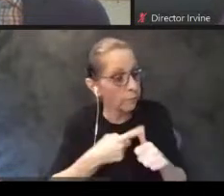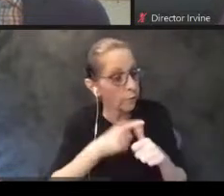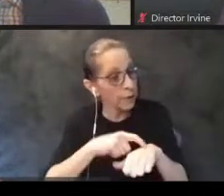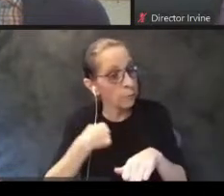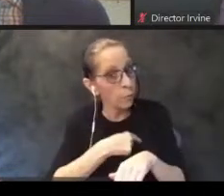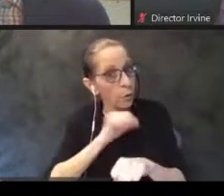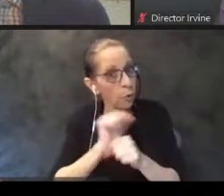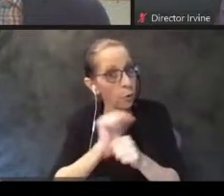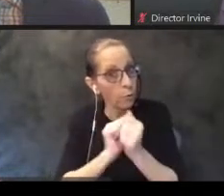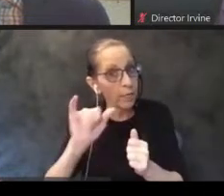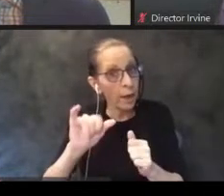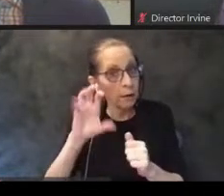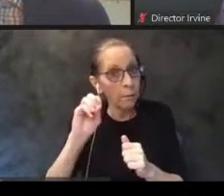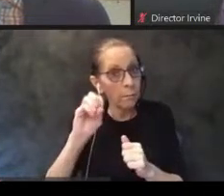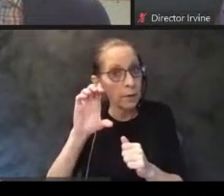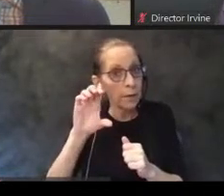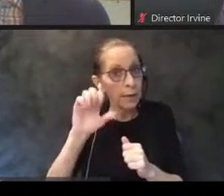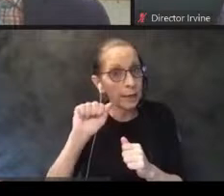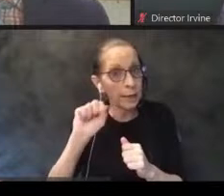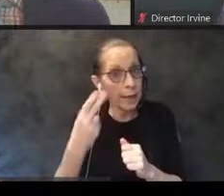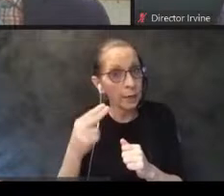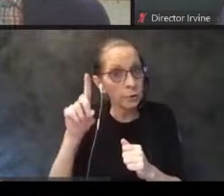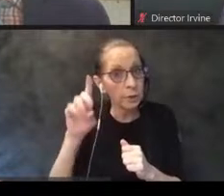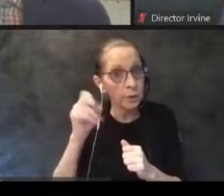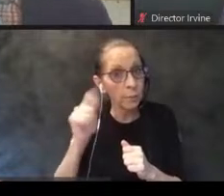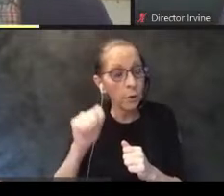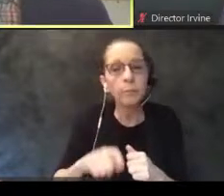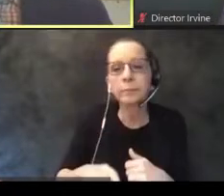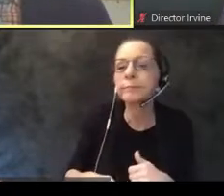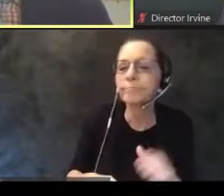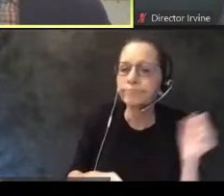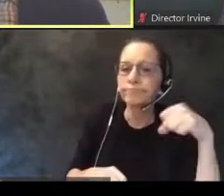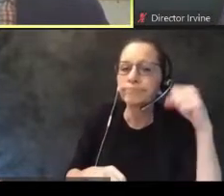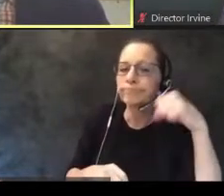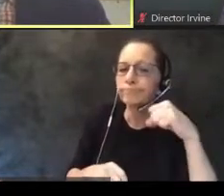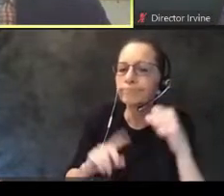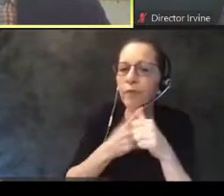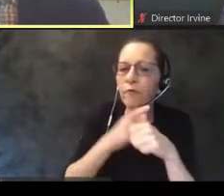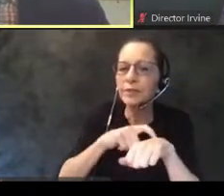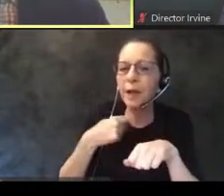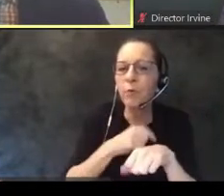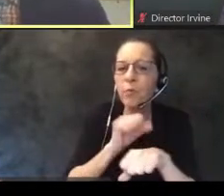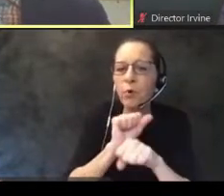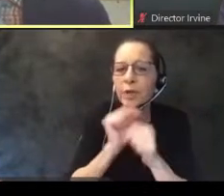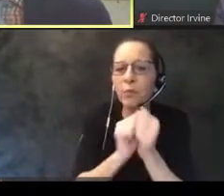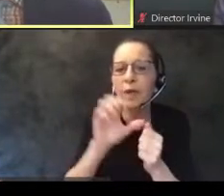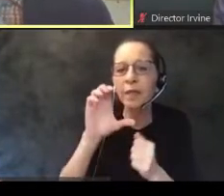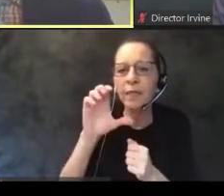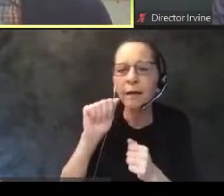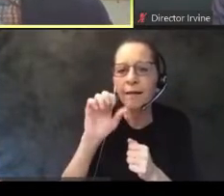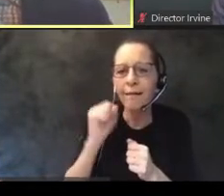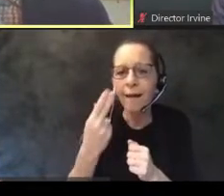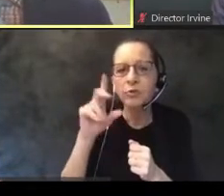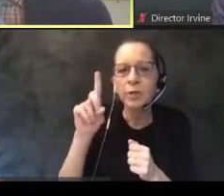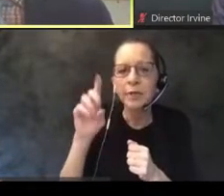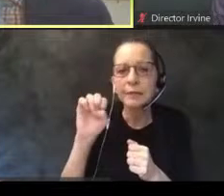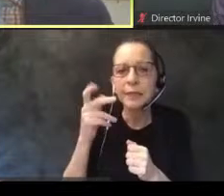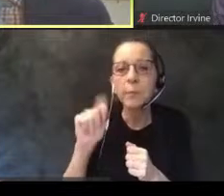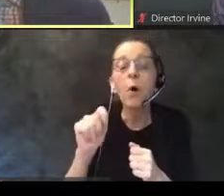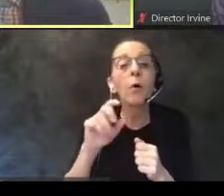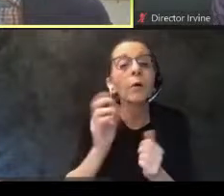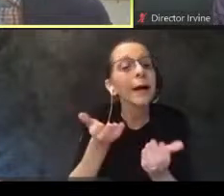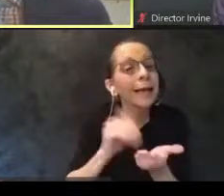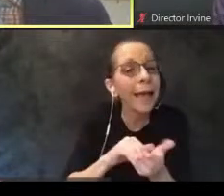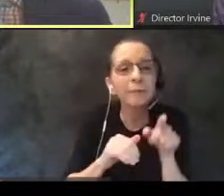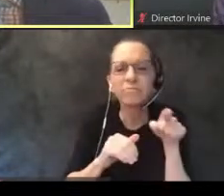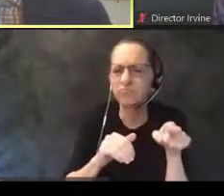working with Cash Depot? Yes, it's the first time that we're working with Cash Depot. Again, but